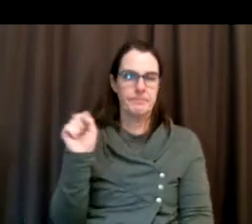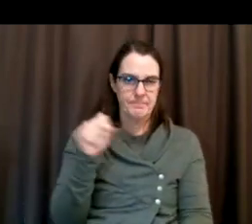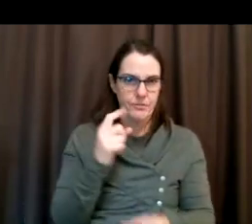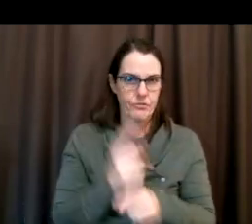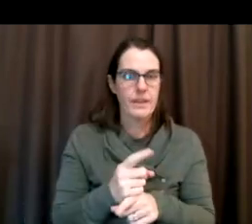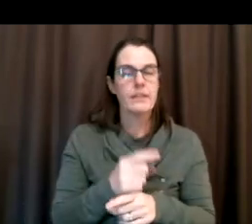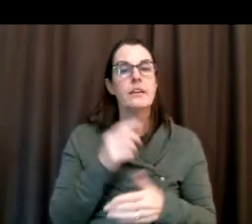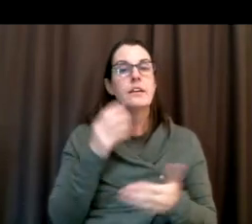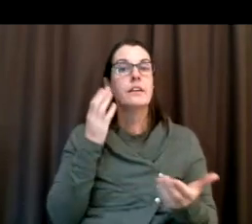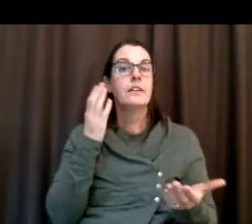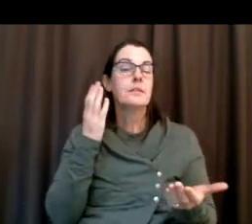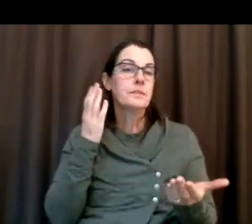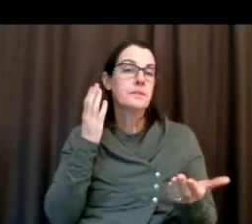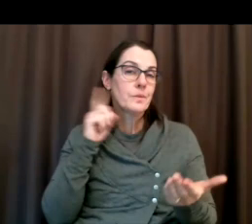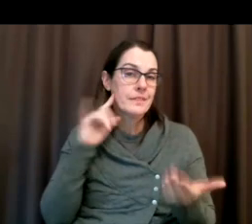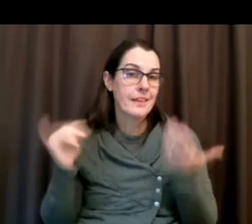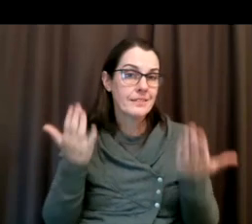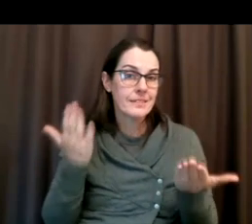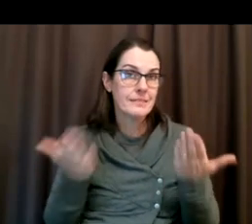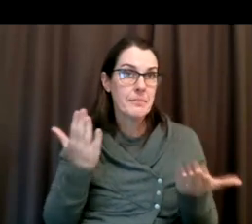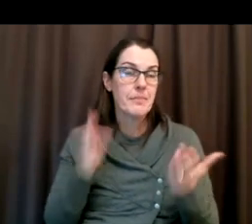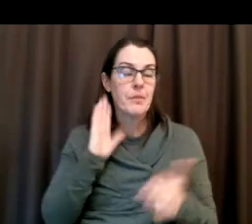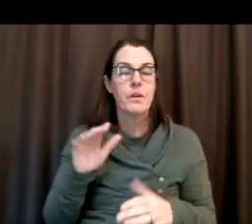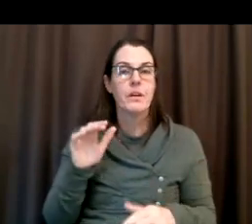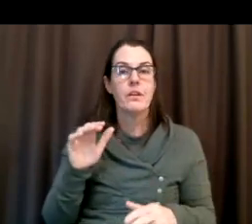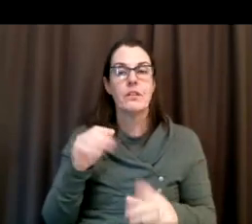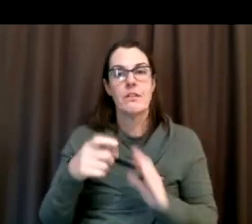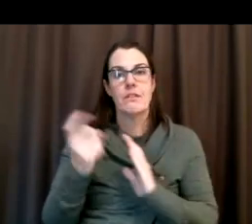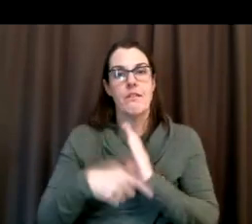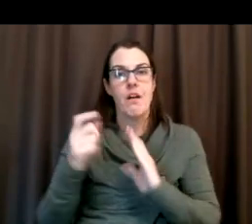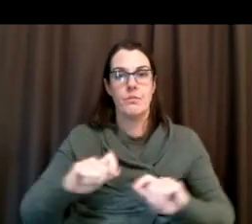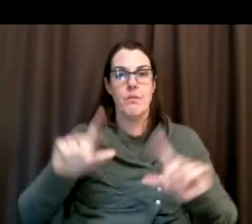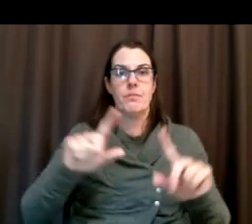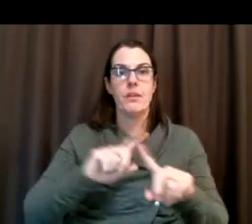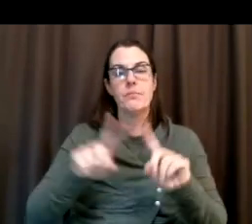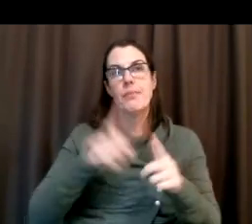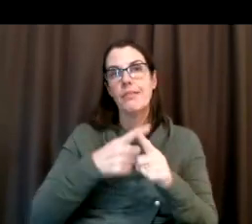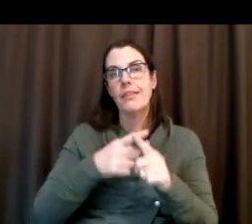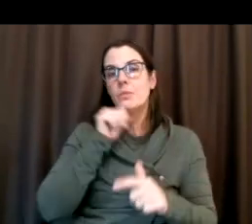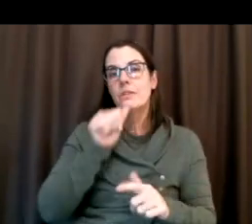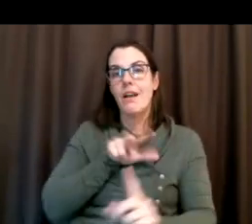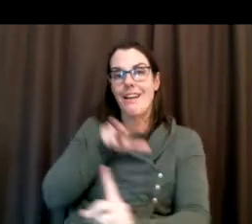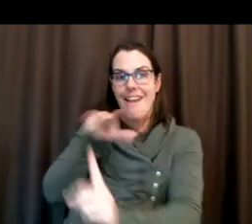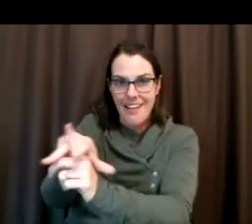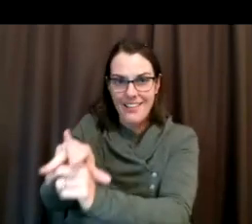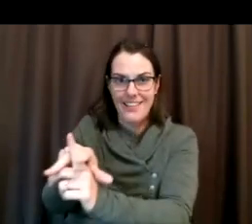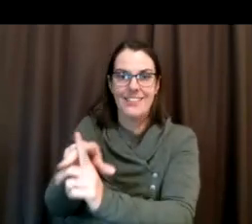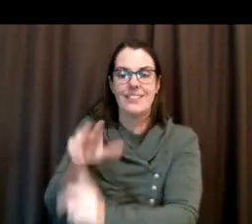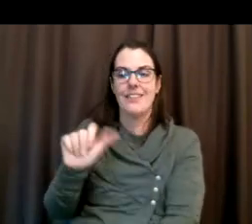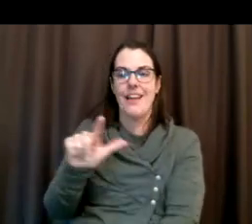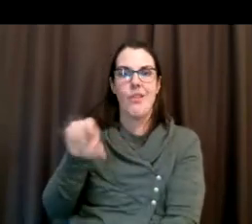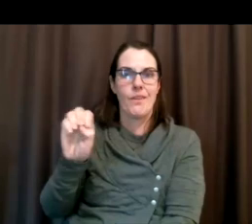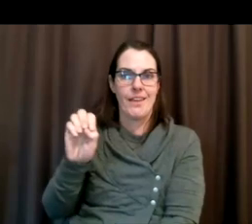may auto-populate in your accounting software, but you just then would not allocate that unallowable cost to